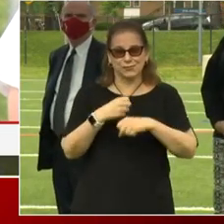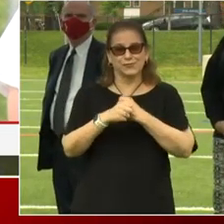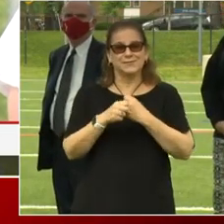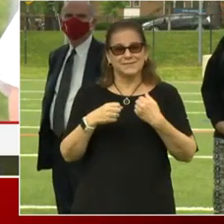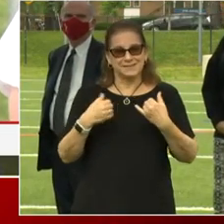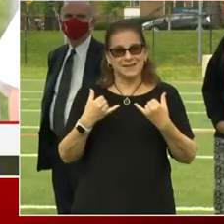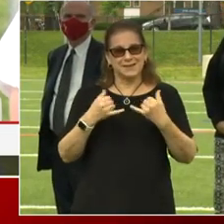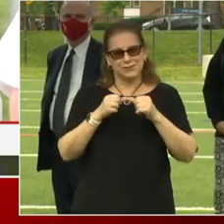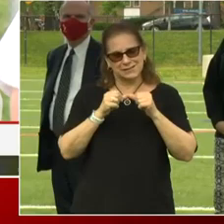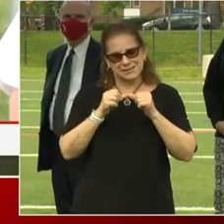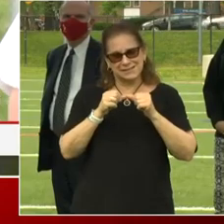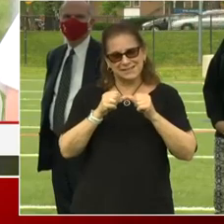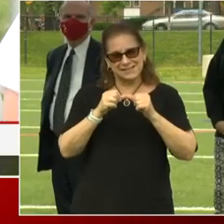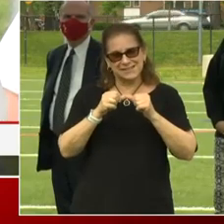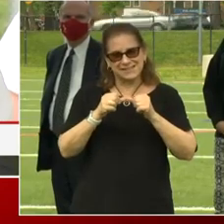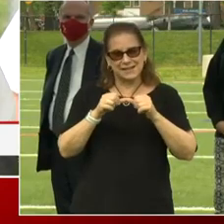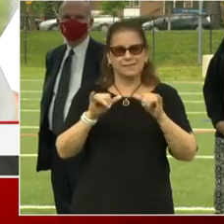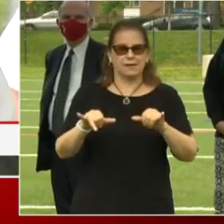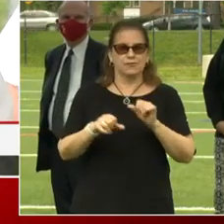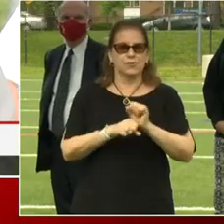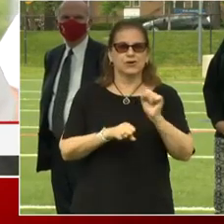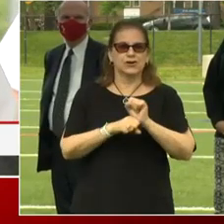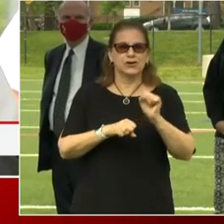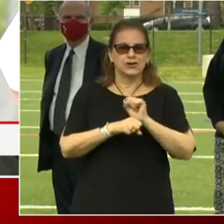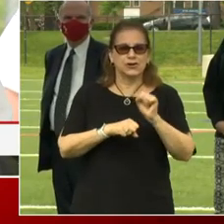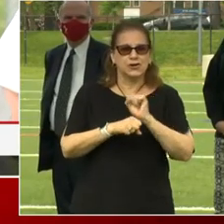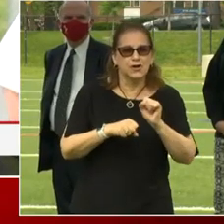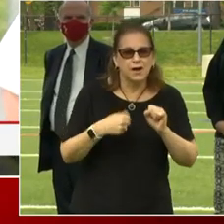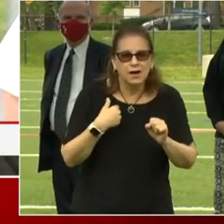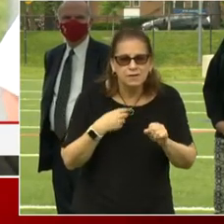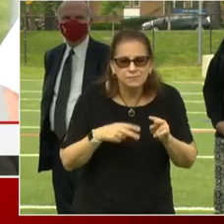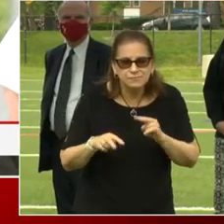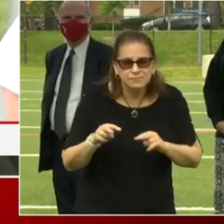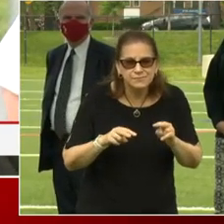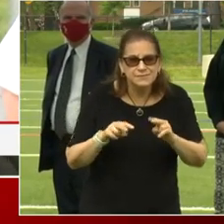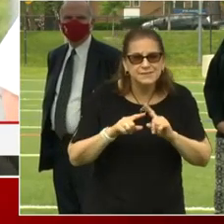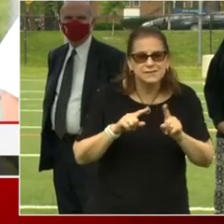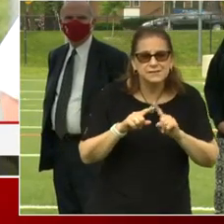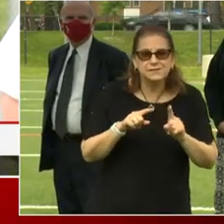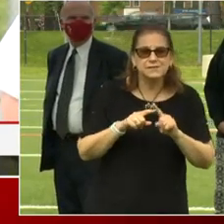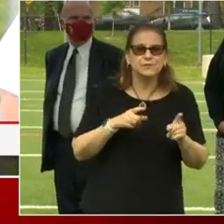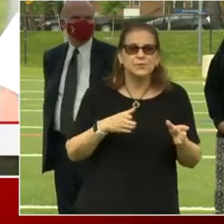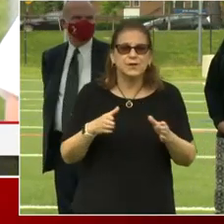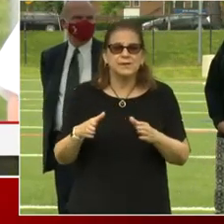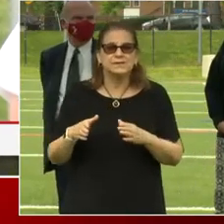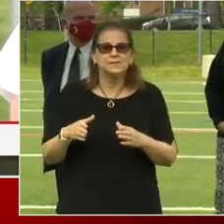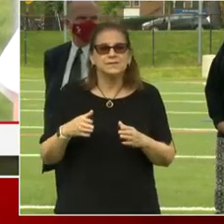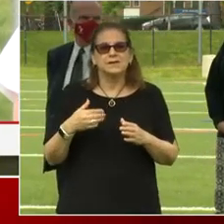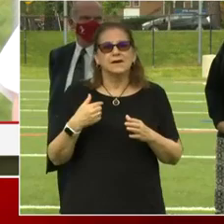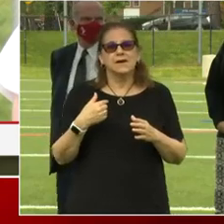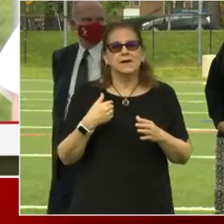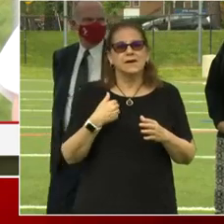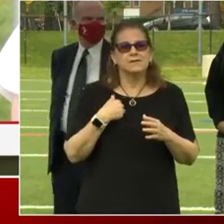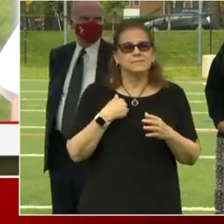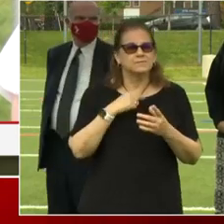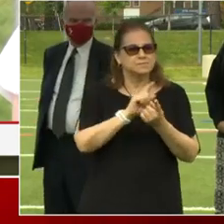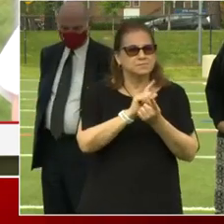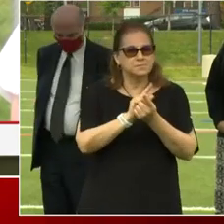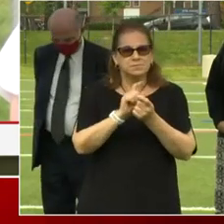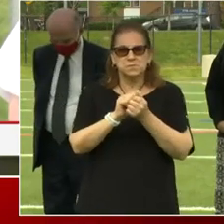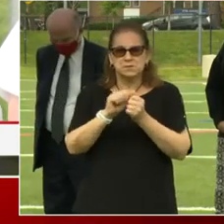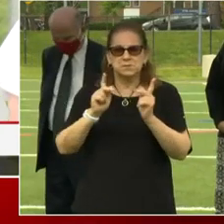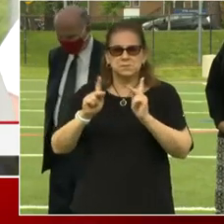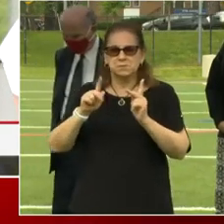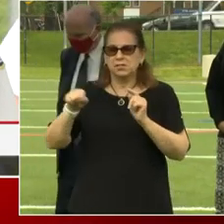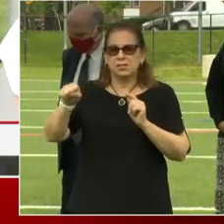continue that trend. We have reviewed the crime statistics and met with MPD stakeholders to identify the following 2021 Summer